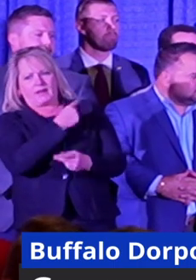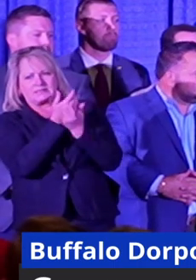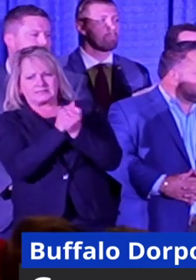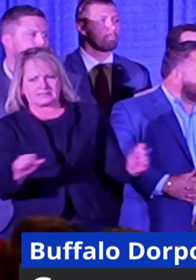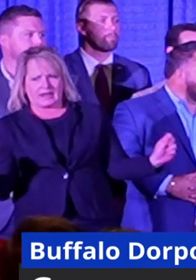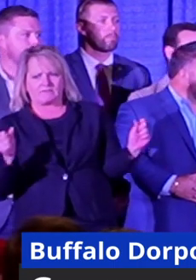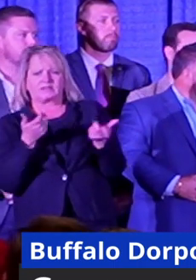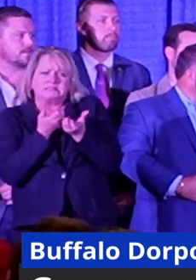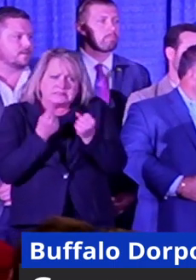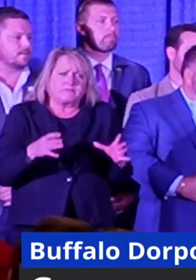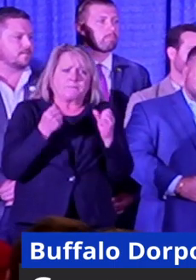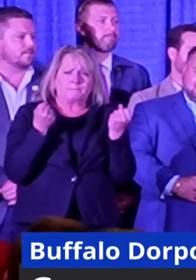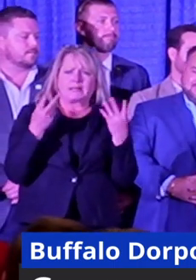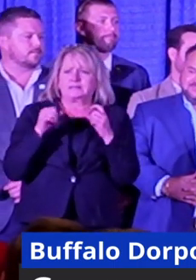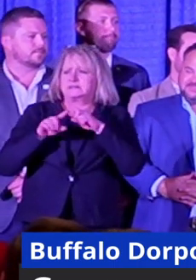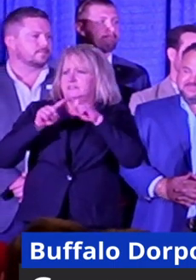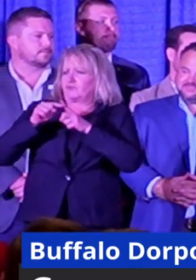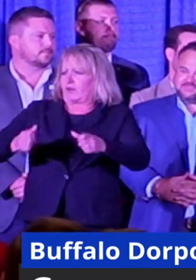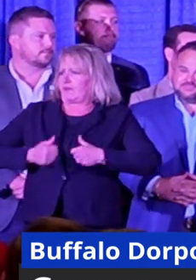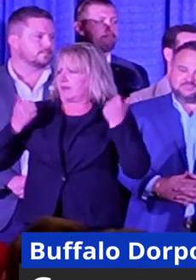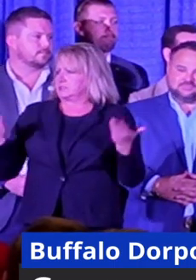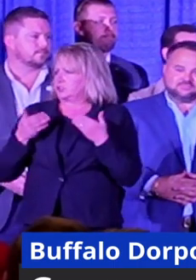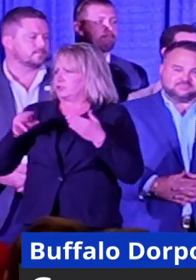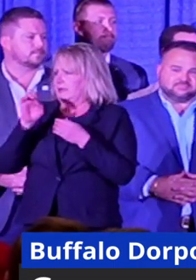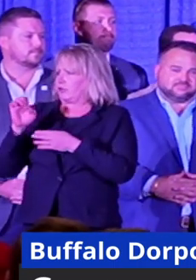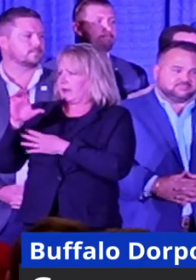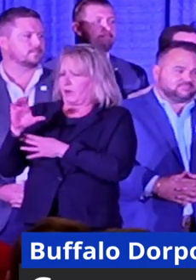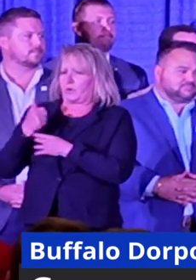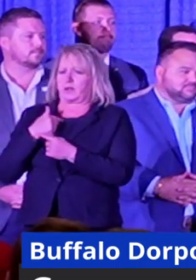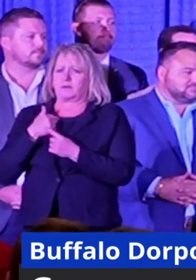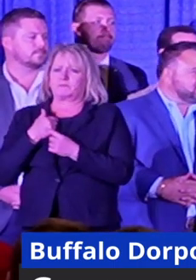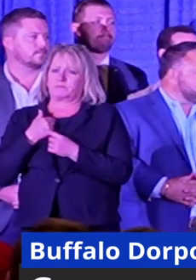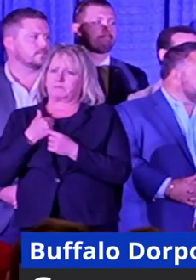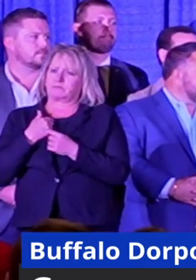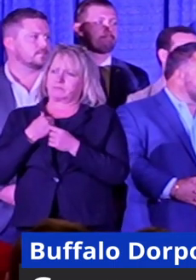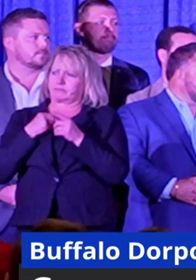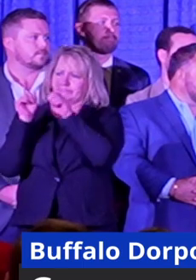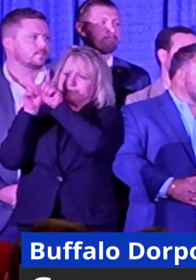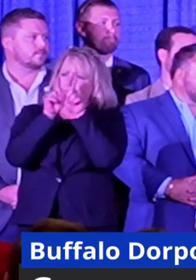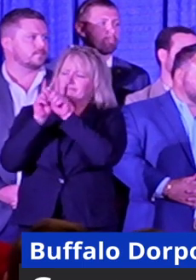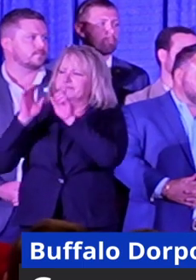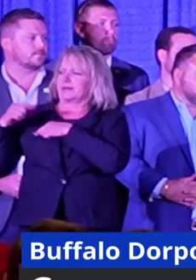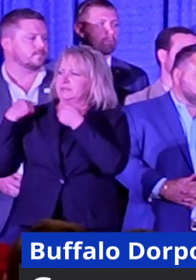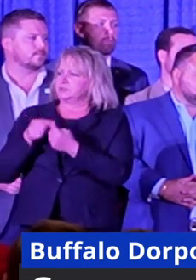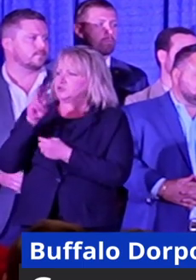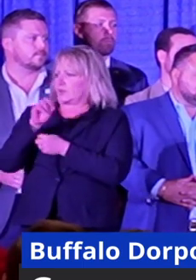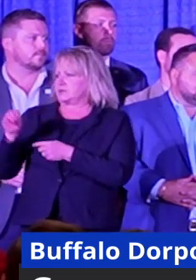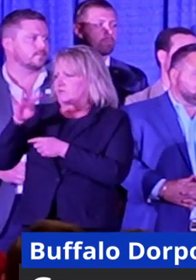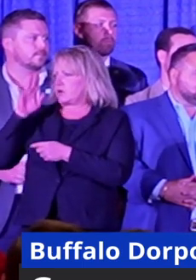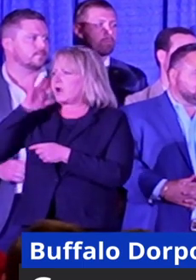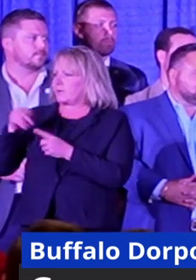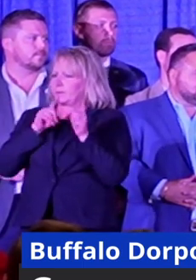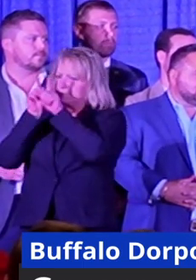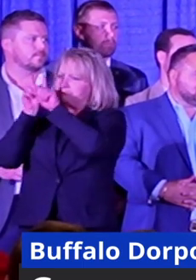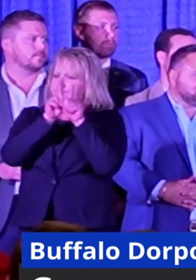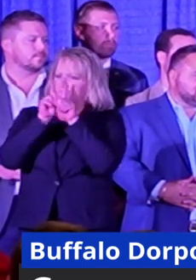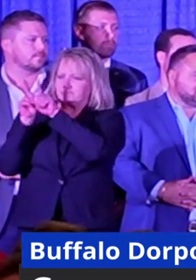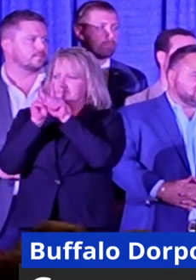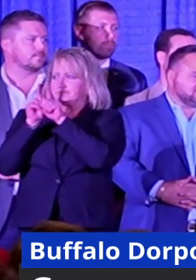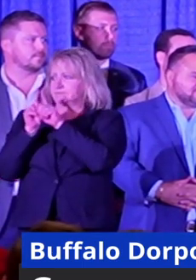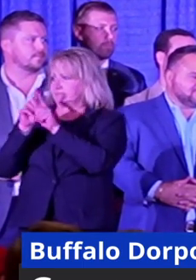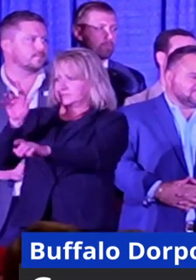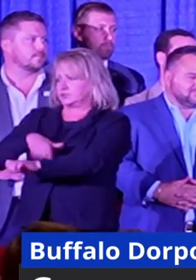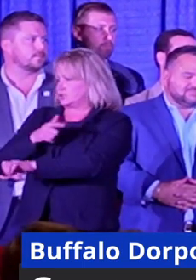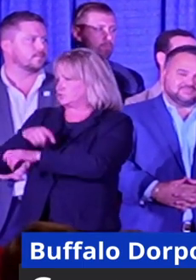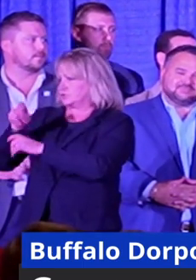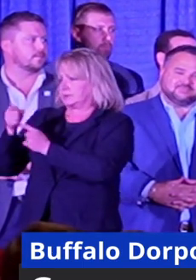saved countless lives in our county. I've been at his side in one way or another since 2004, and I'll be at his side for as long as he needs